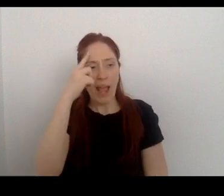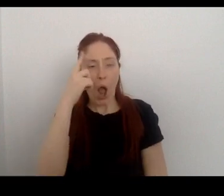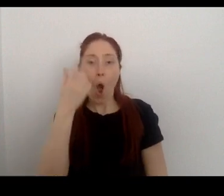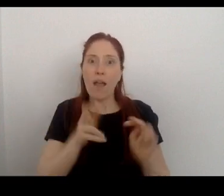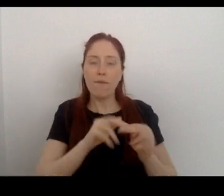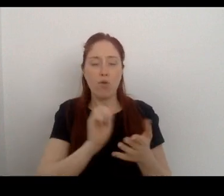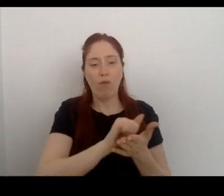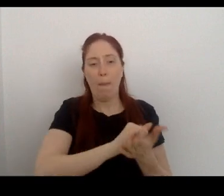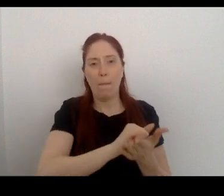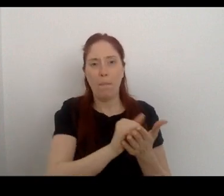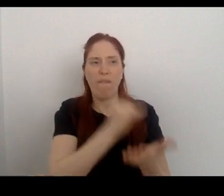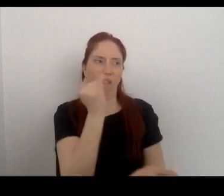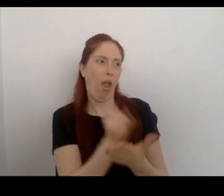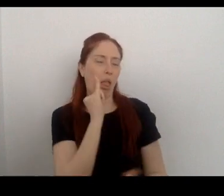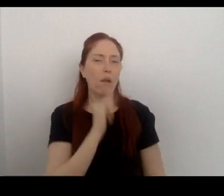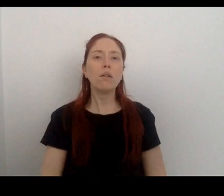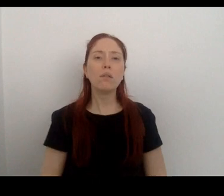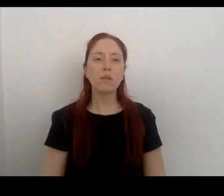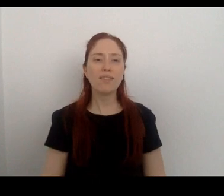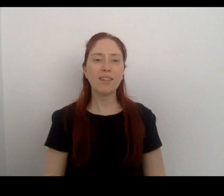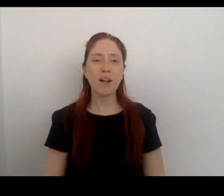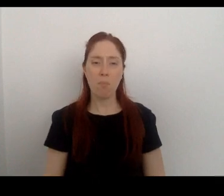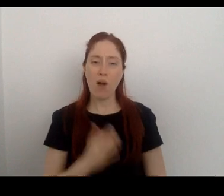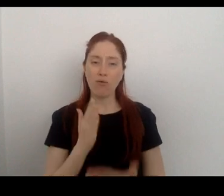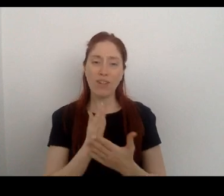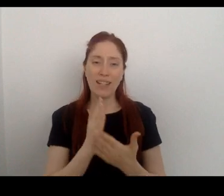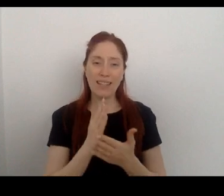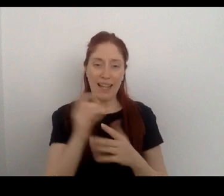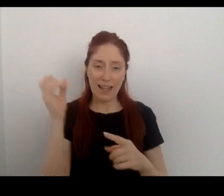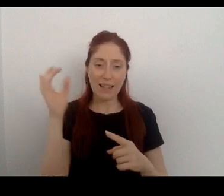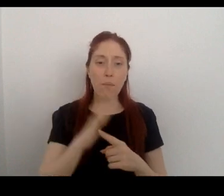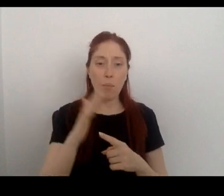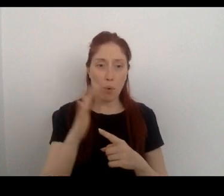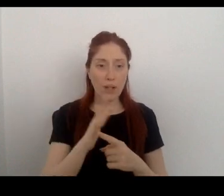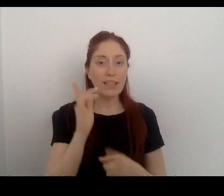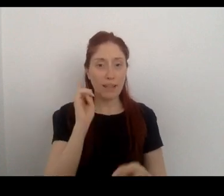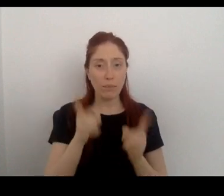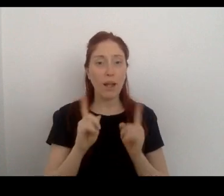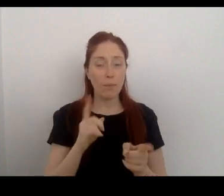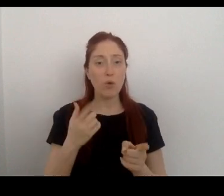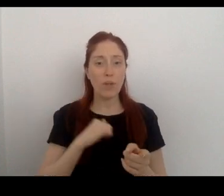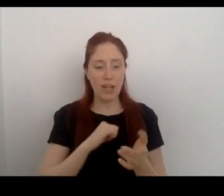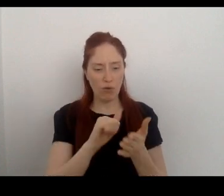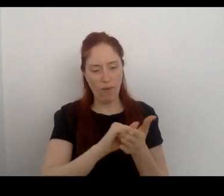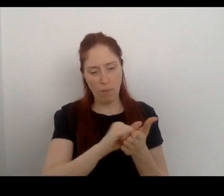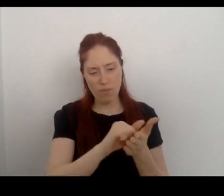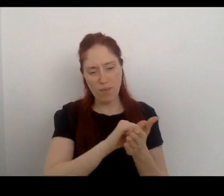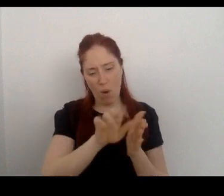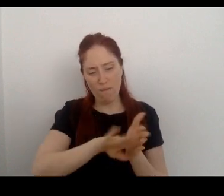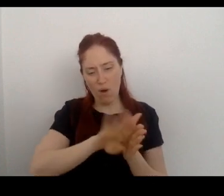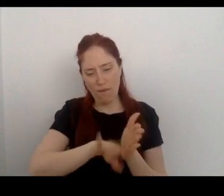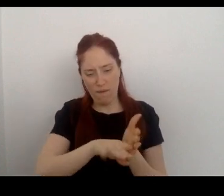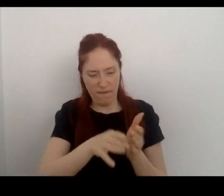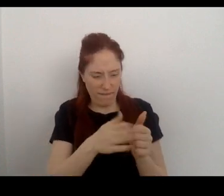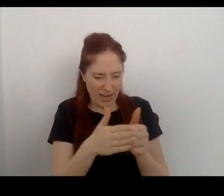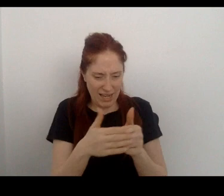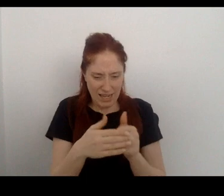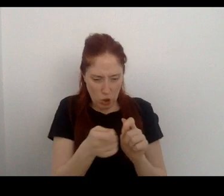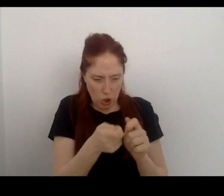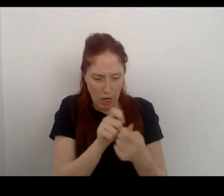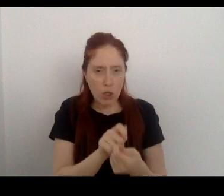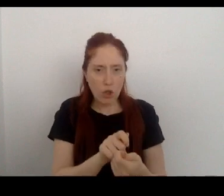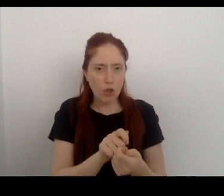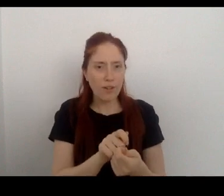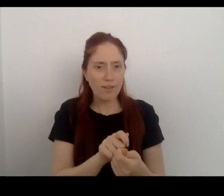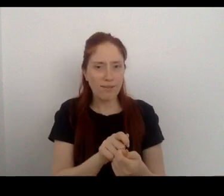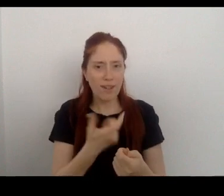erasure is a really critical part of distilling, discerning how you want the drawing to